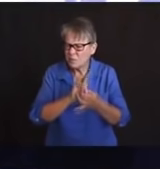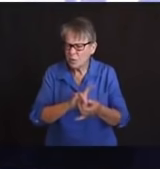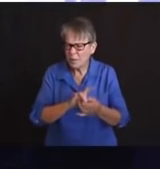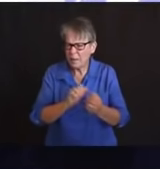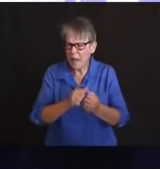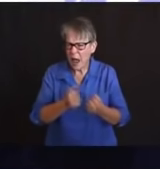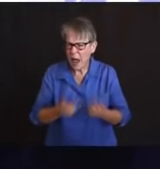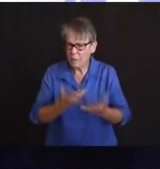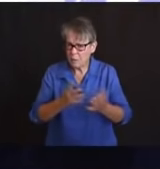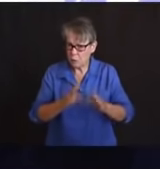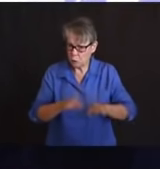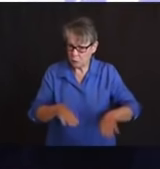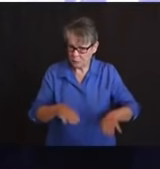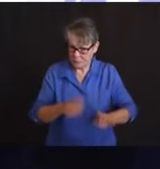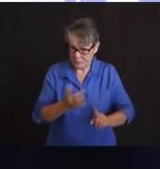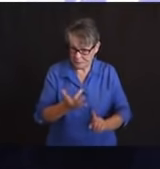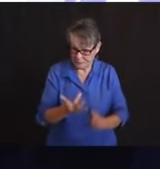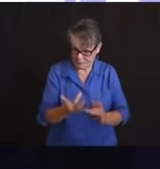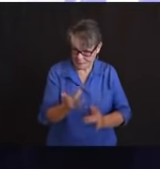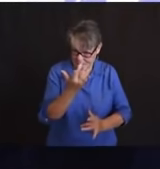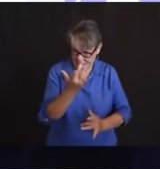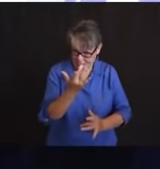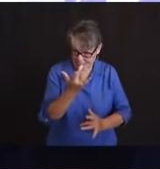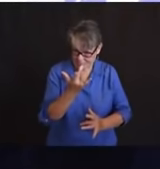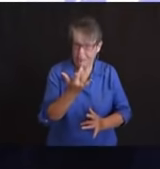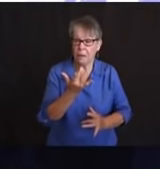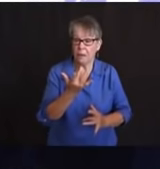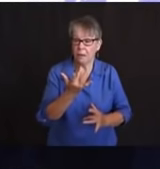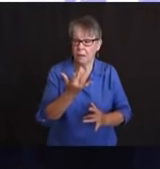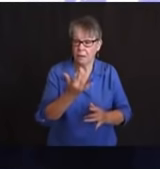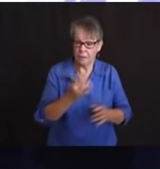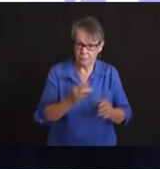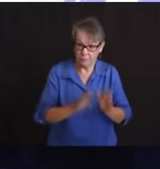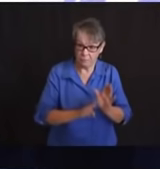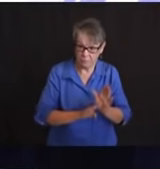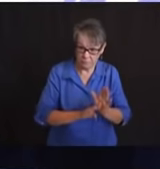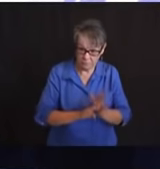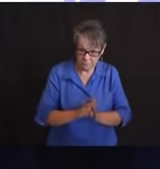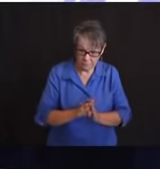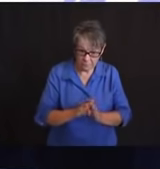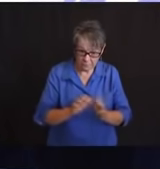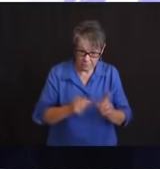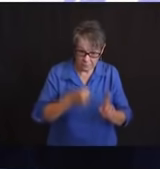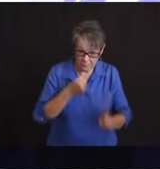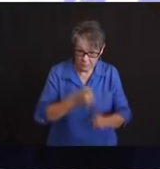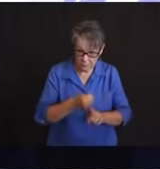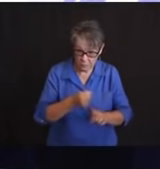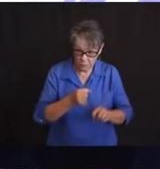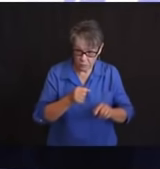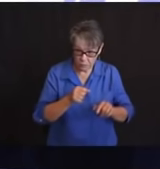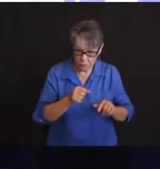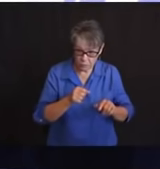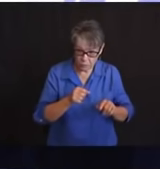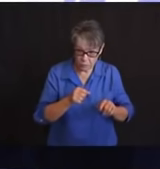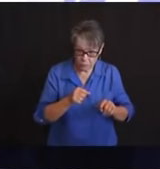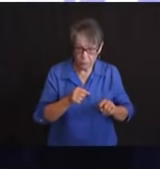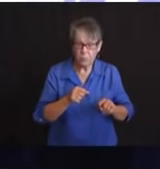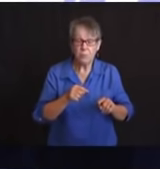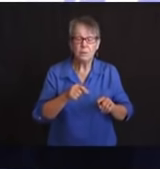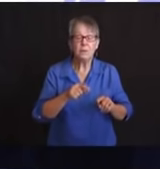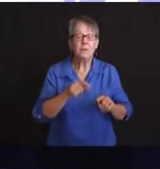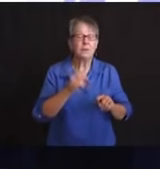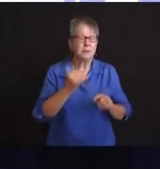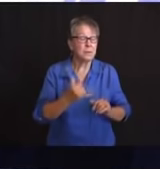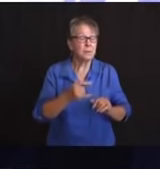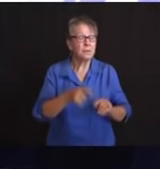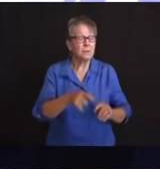they're to be isolated, removed from the other kids, isolated. Parents should be called, and they should be referred to a medical